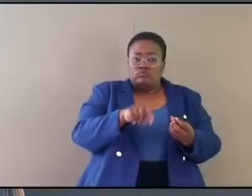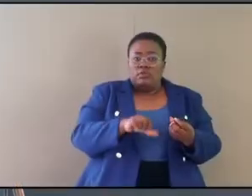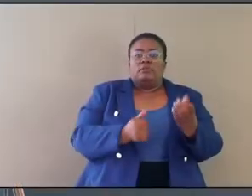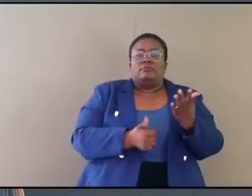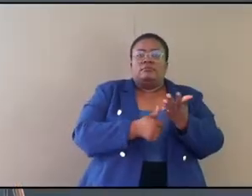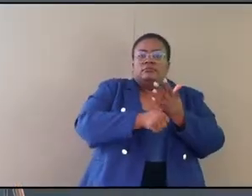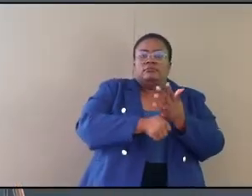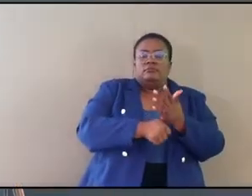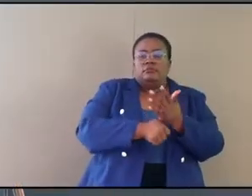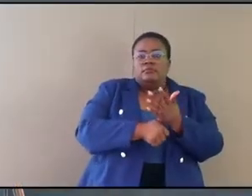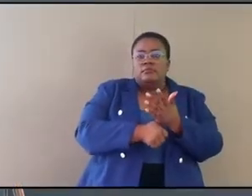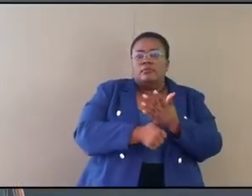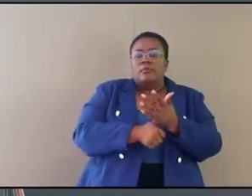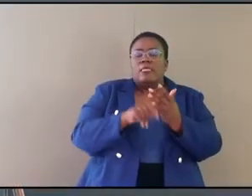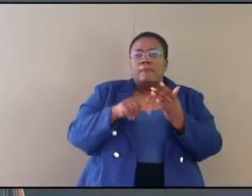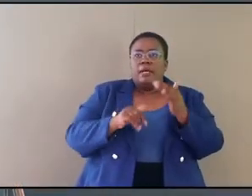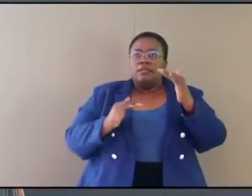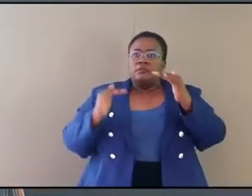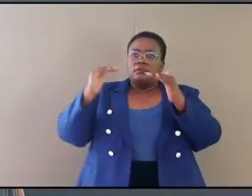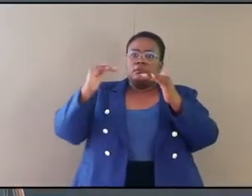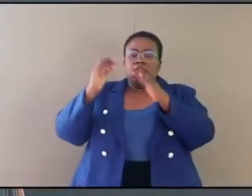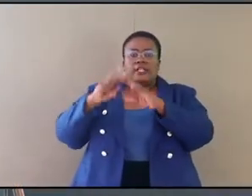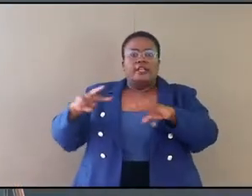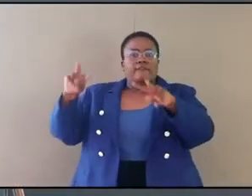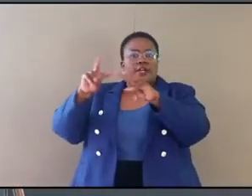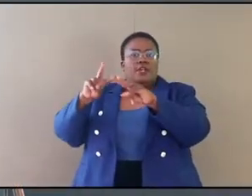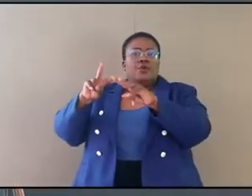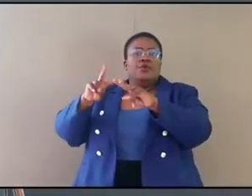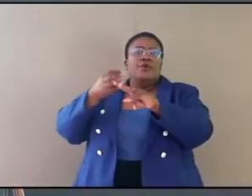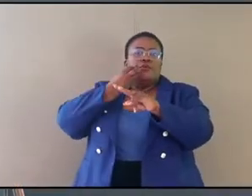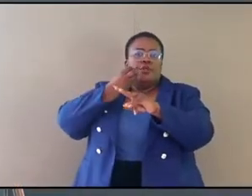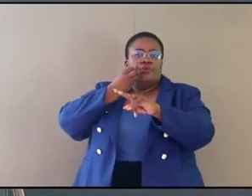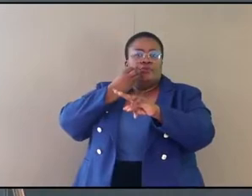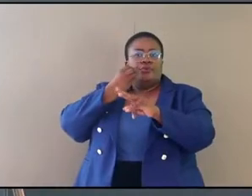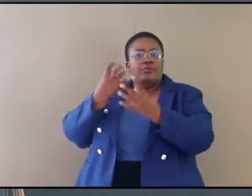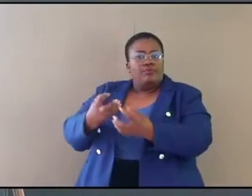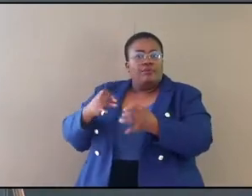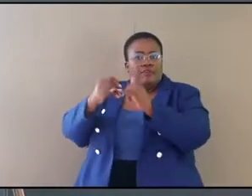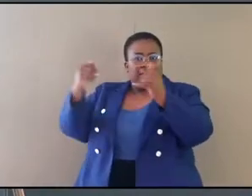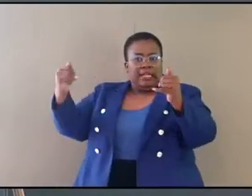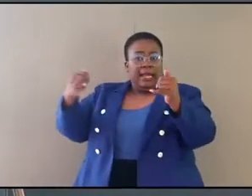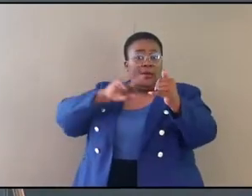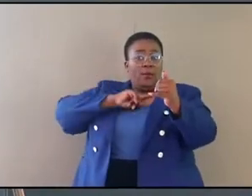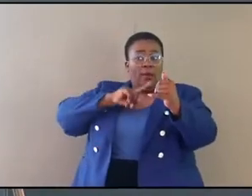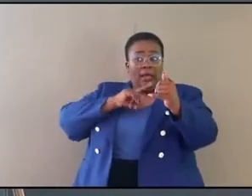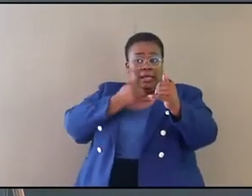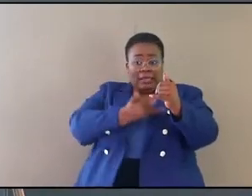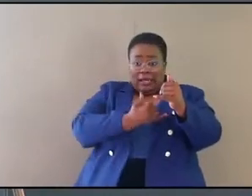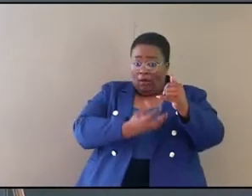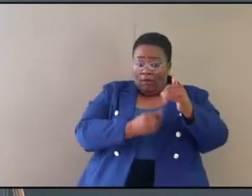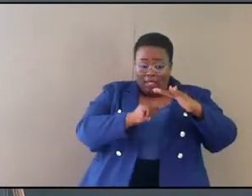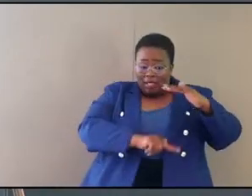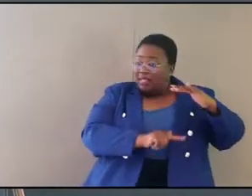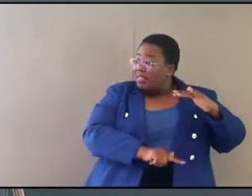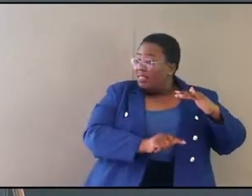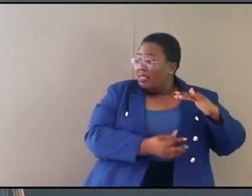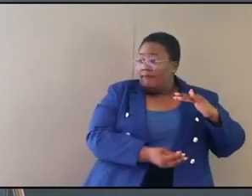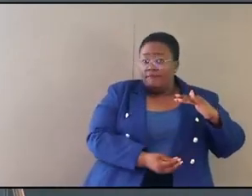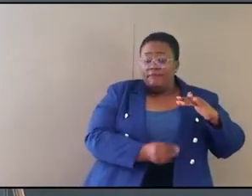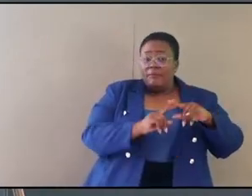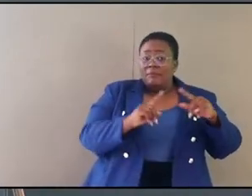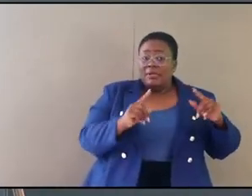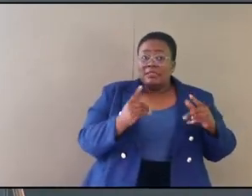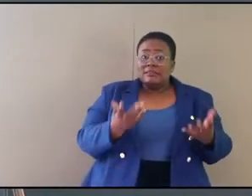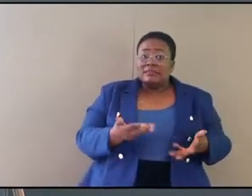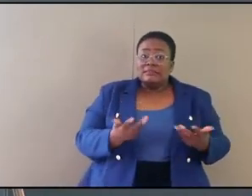it reaches the value of the food poverty line, because as we have it, it is the lowest grant, and it does not